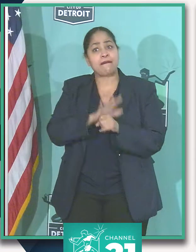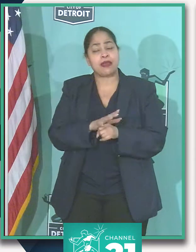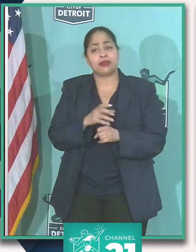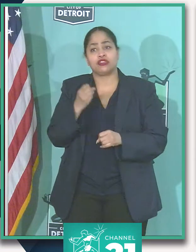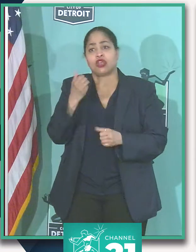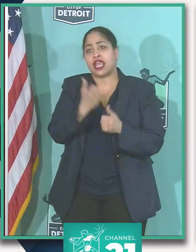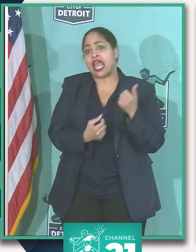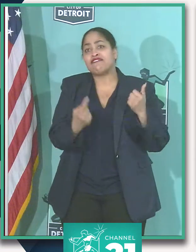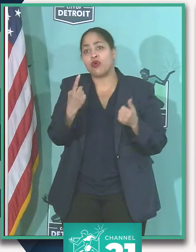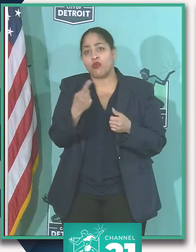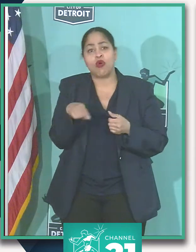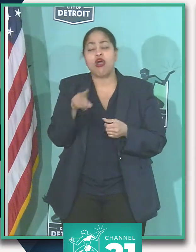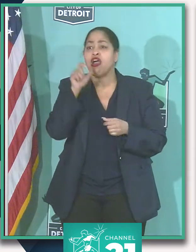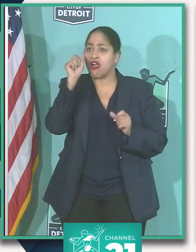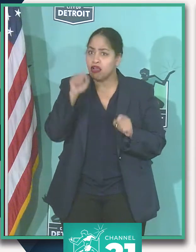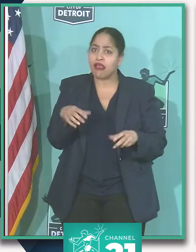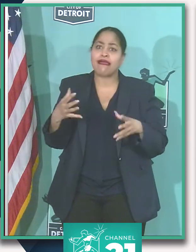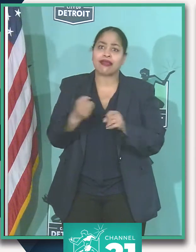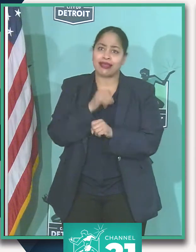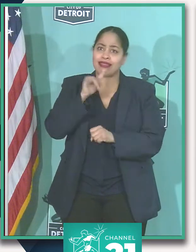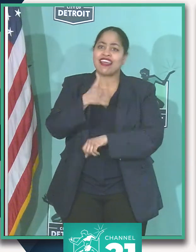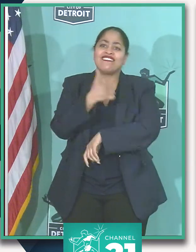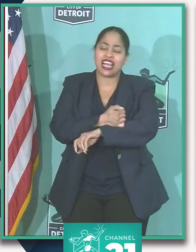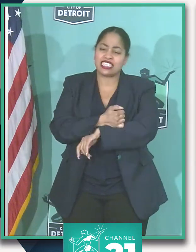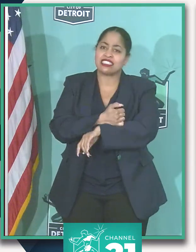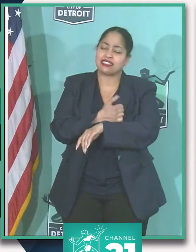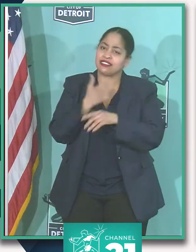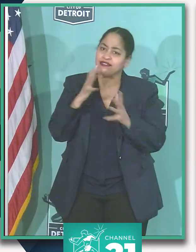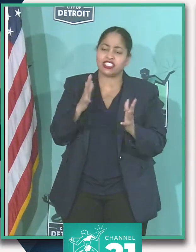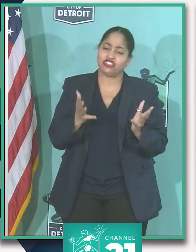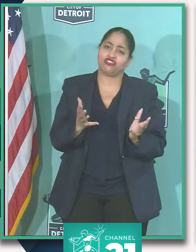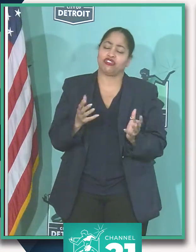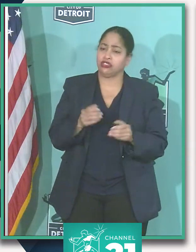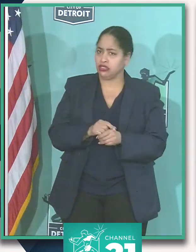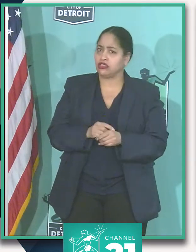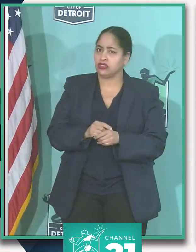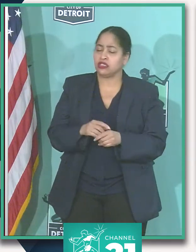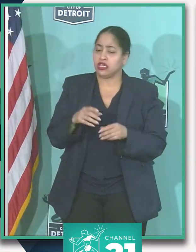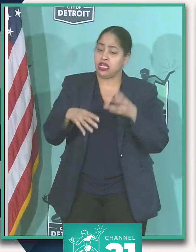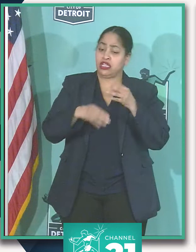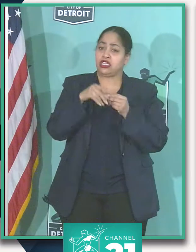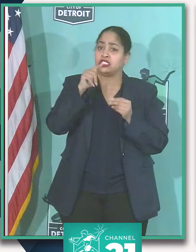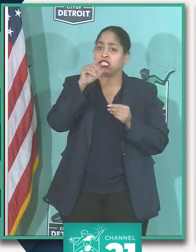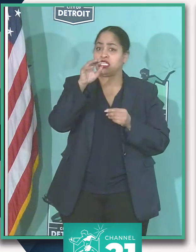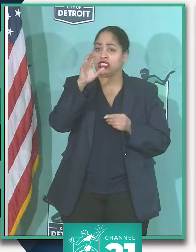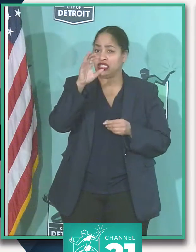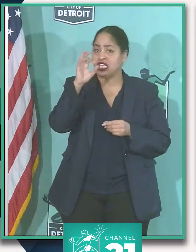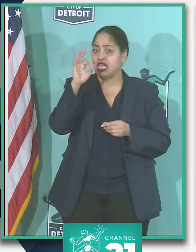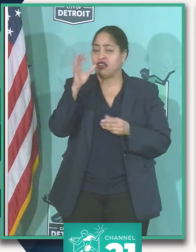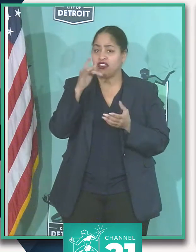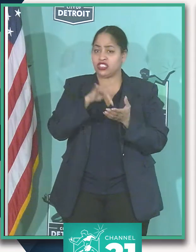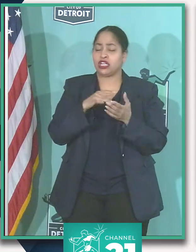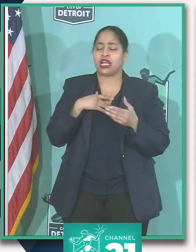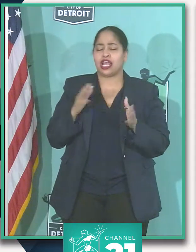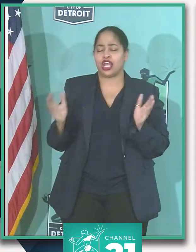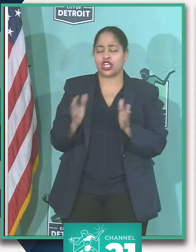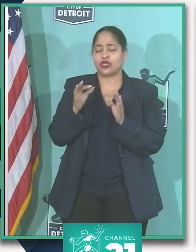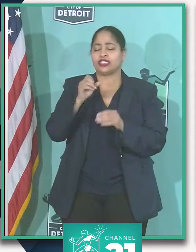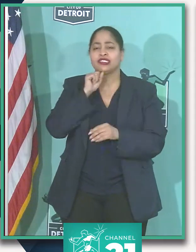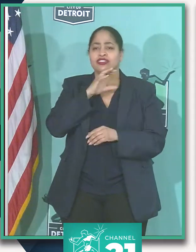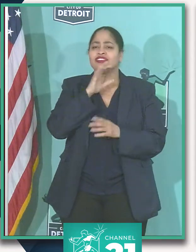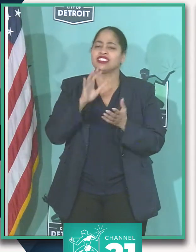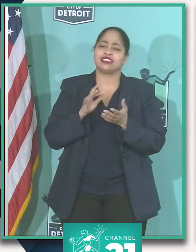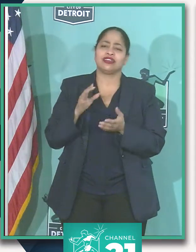that everyone can get this vaccine. So in addition to the TCF Center, I encourage seniors to take